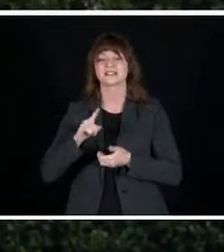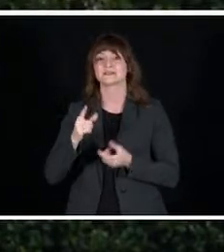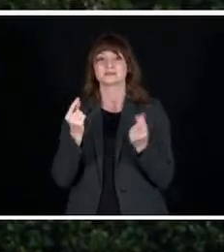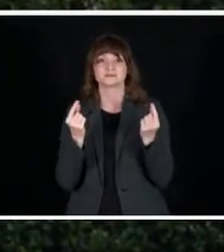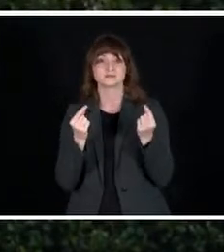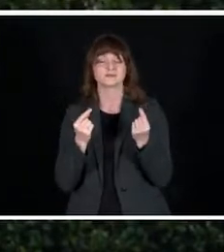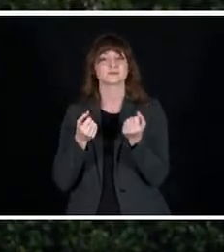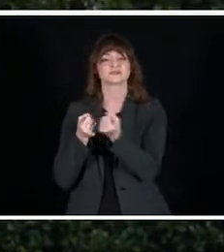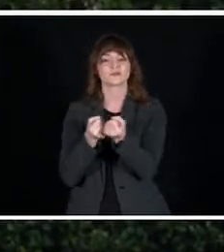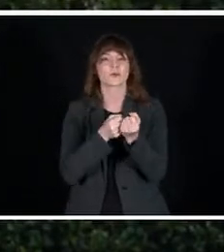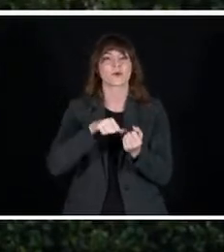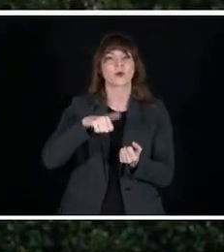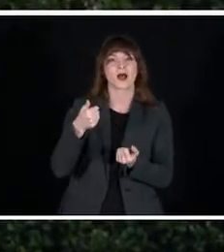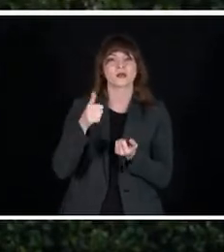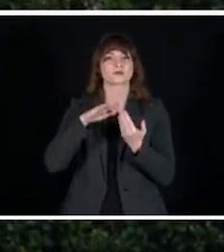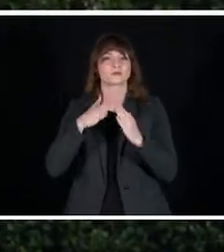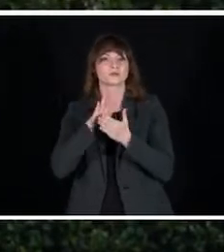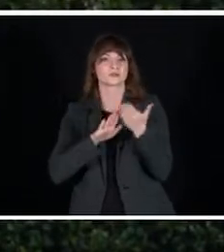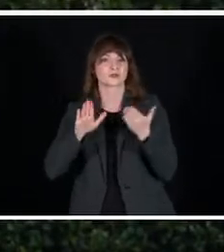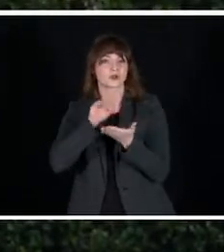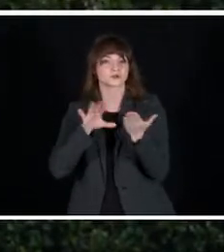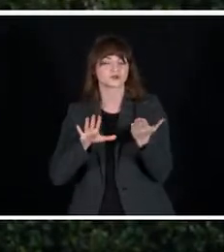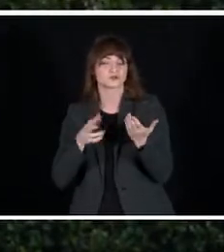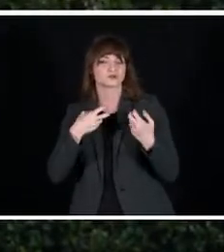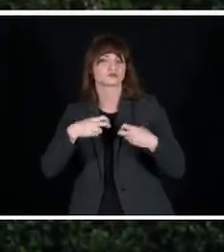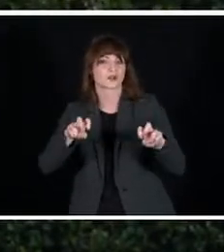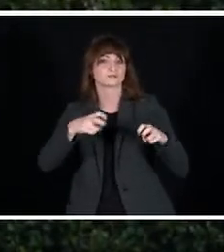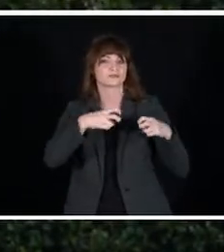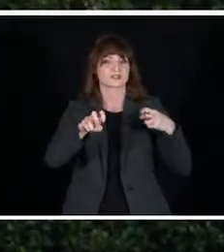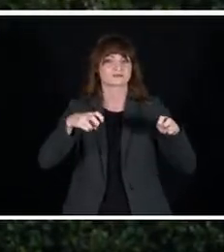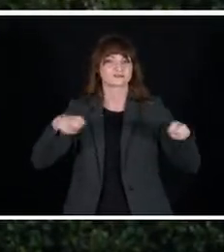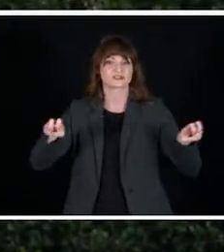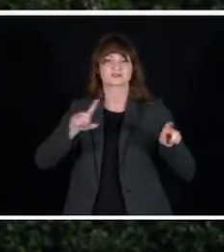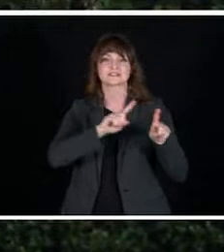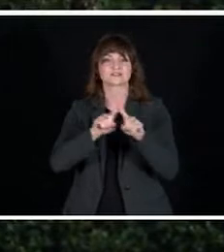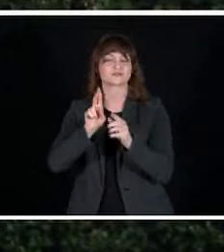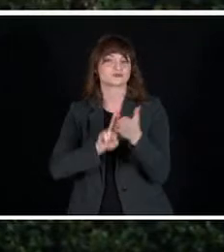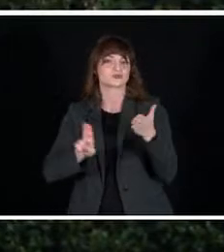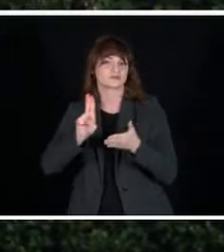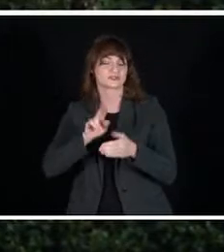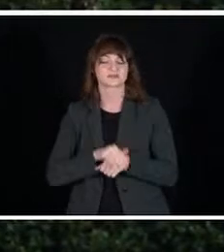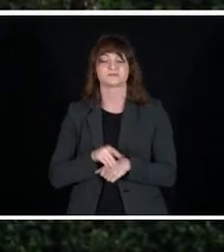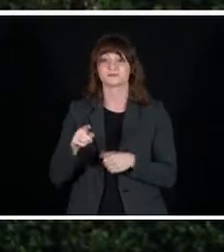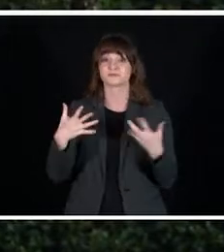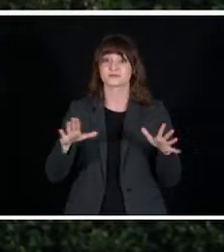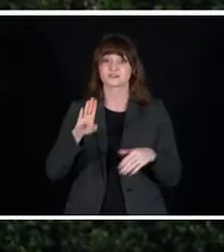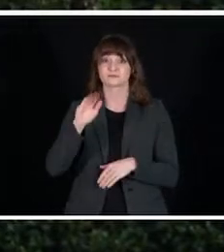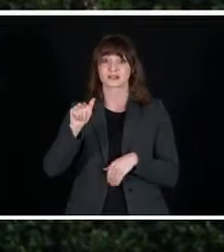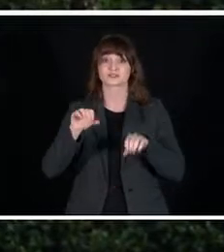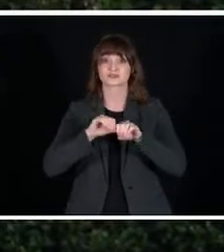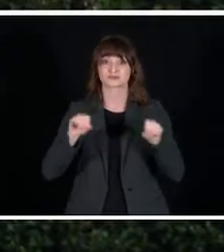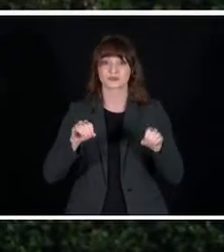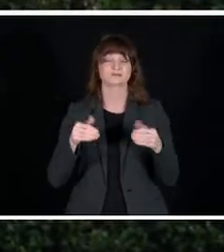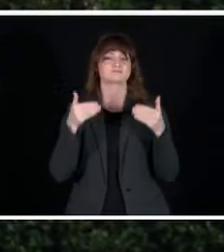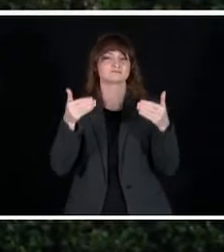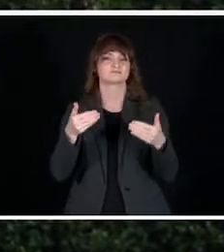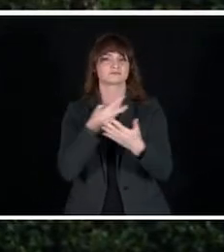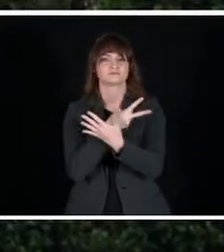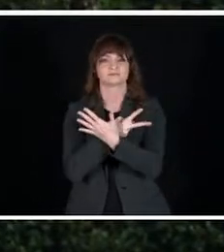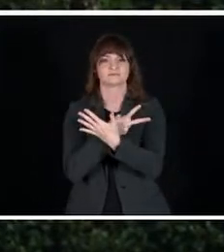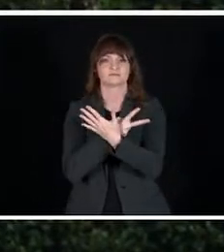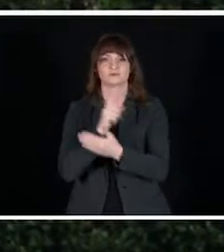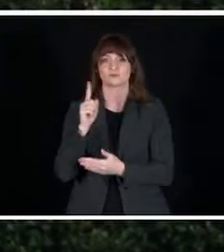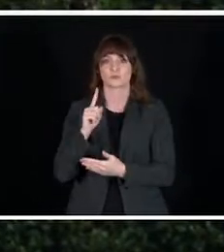transferring to four-year universities. After earning his bachelor's degree, he continued graduate school at the University